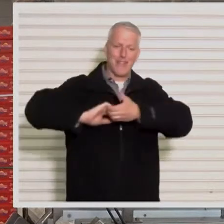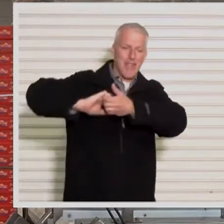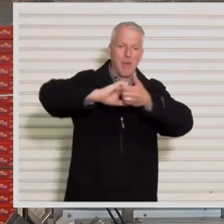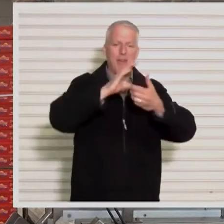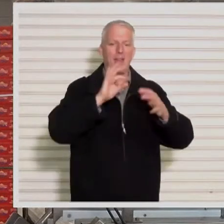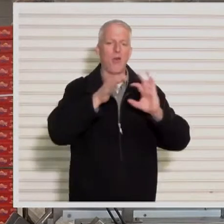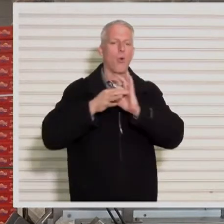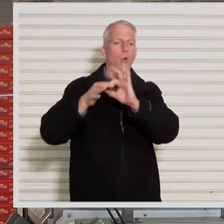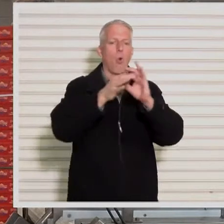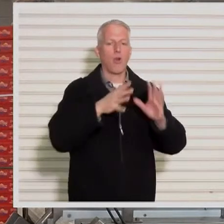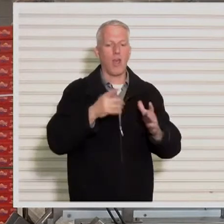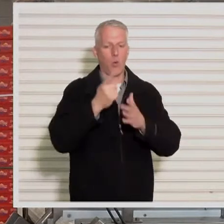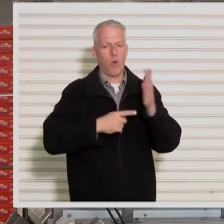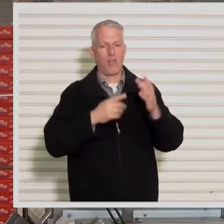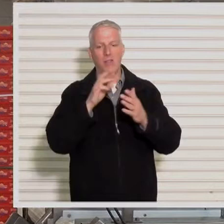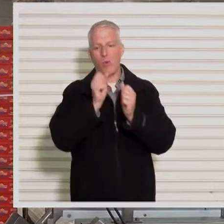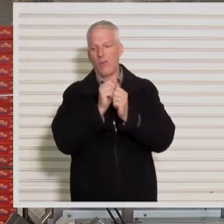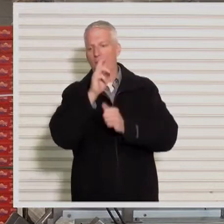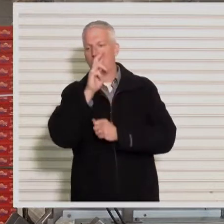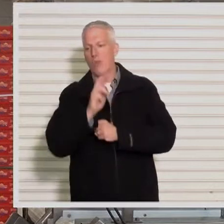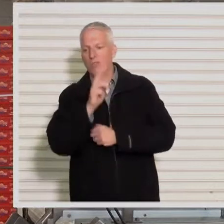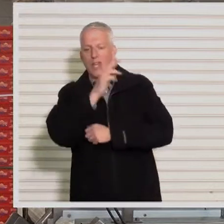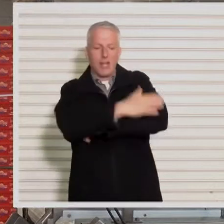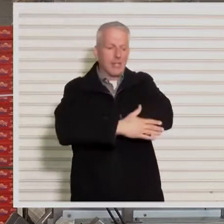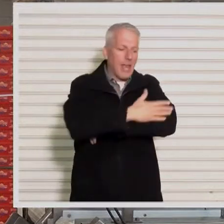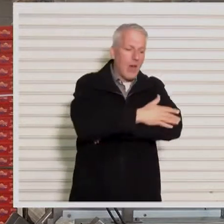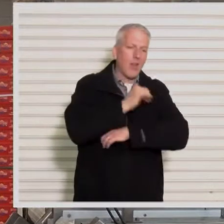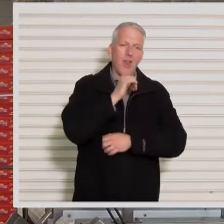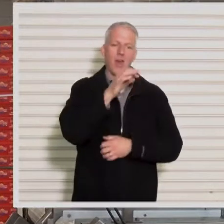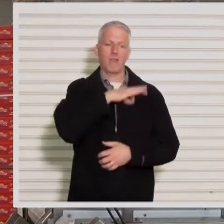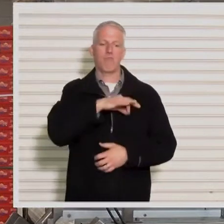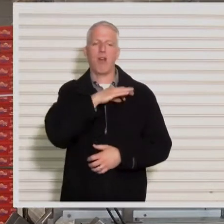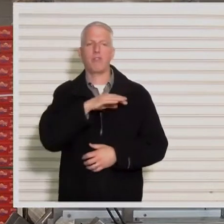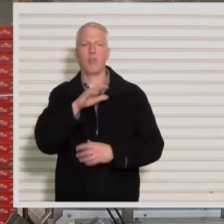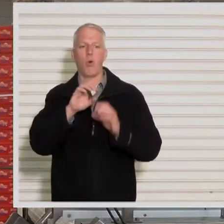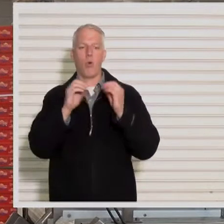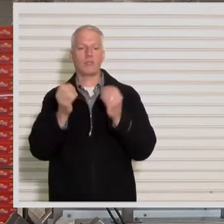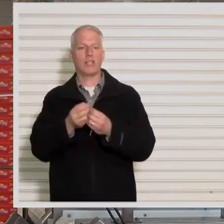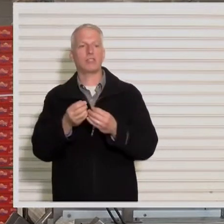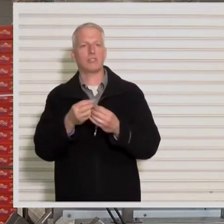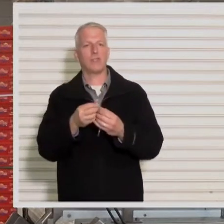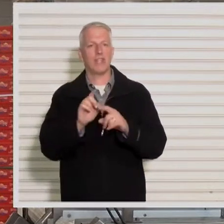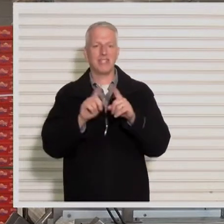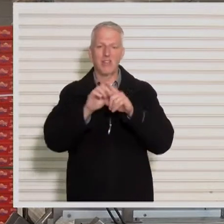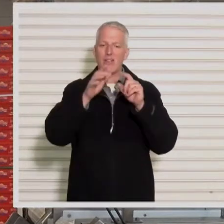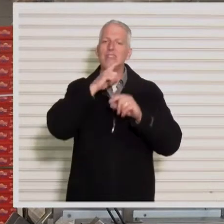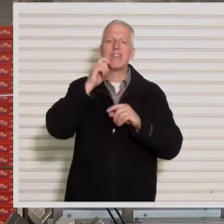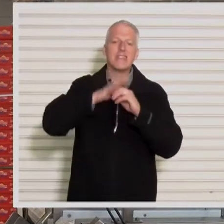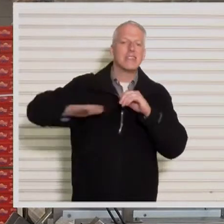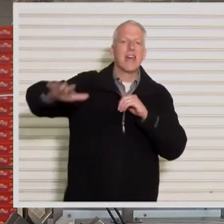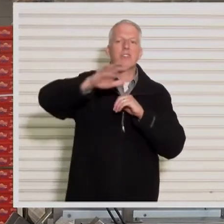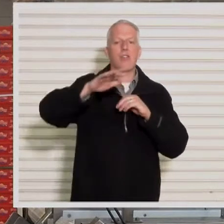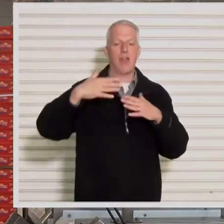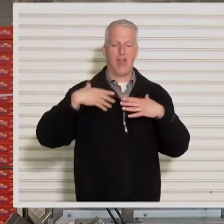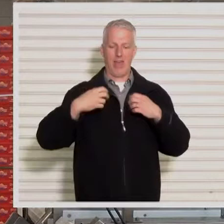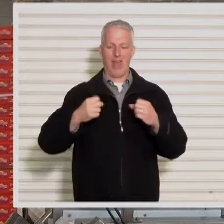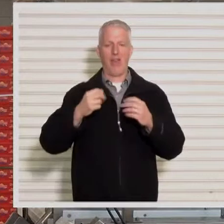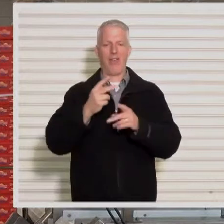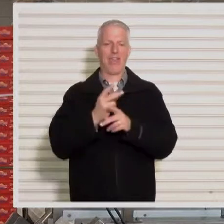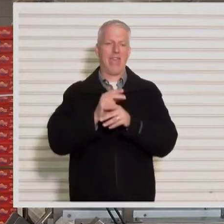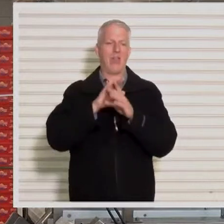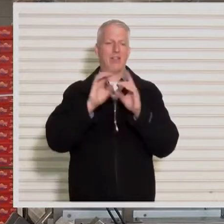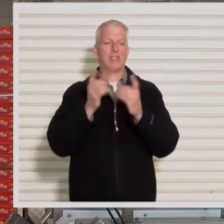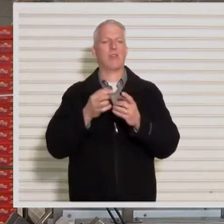coordinating with the County of Riverside and with the nonprofit organizations, with the Desert Healthcare District, and ensuring that our farm